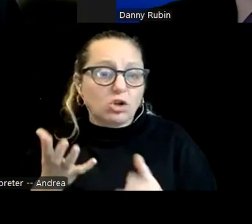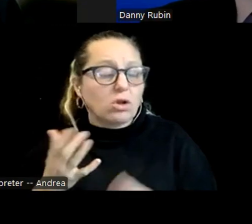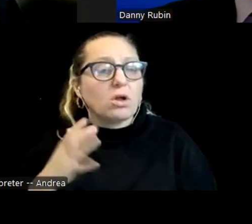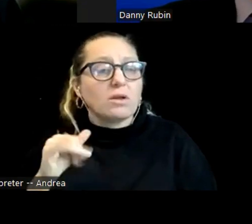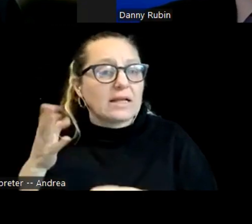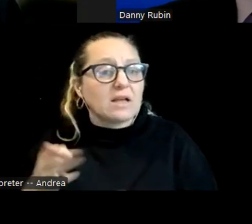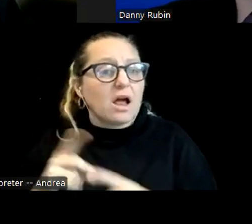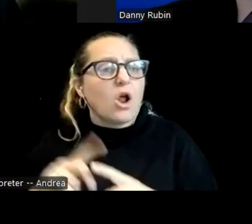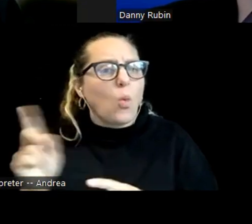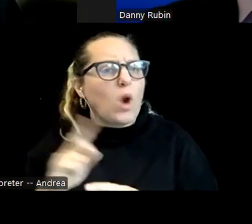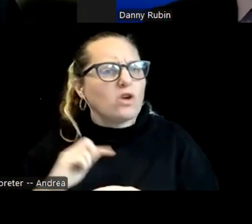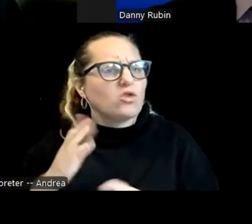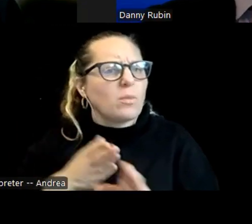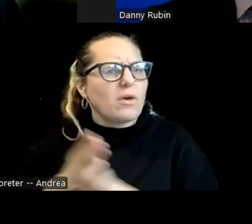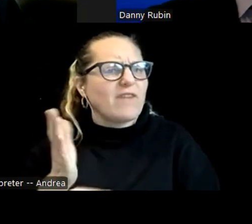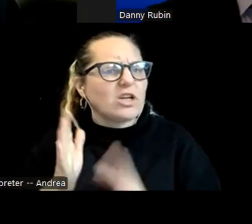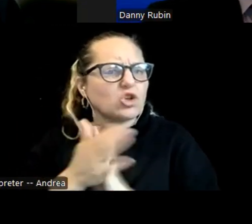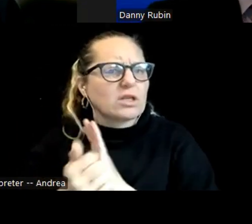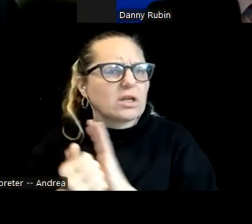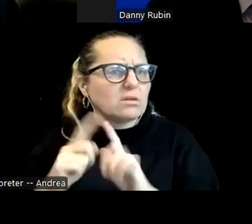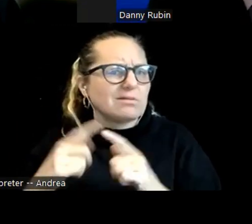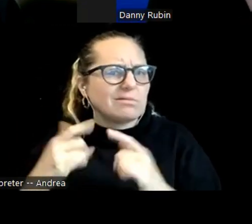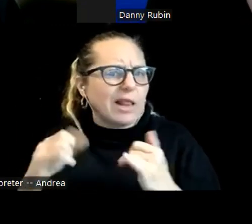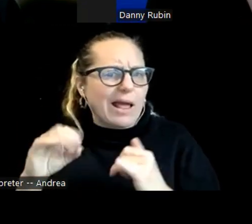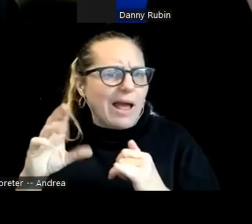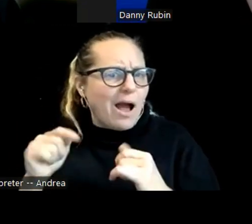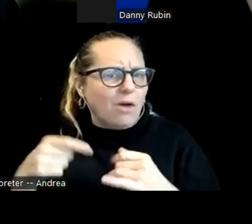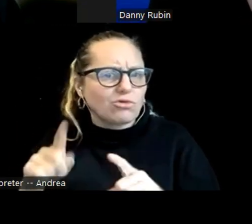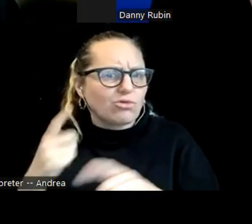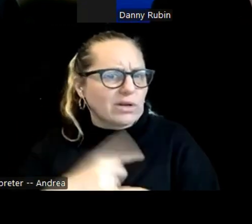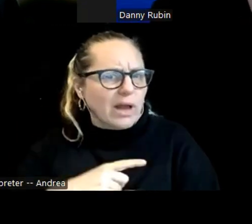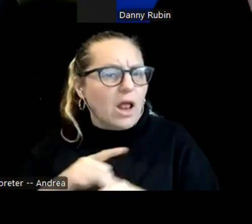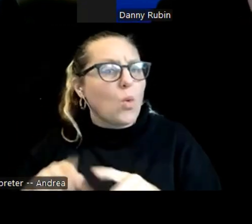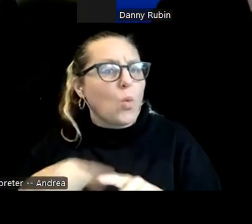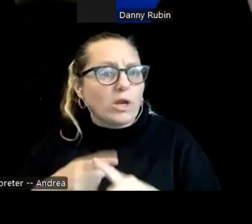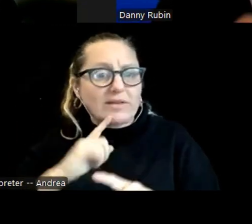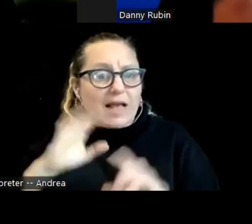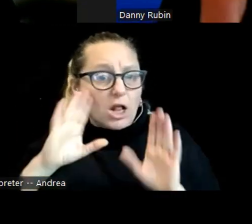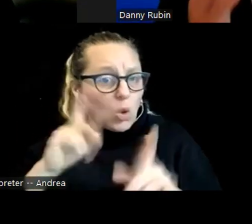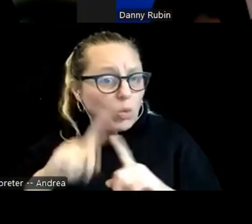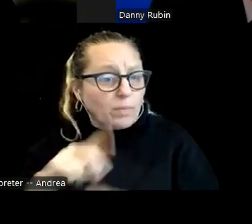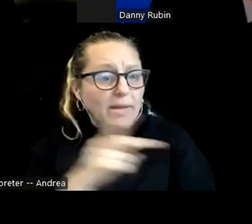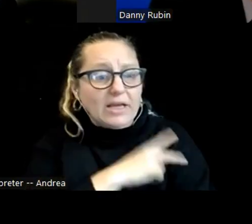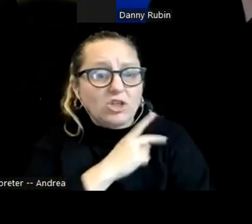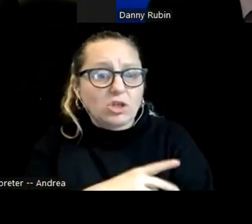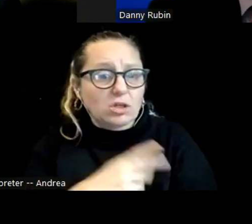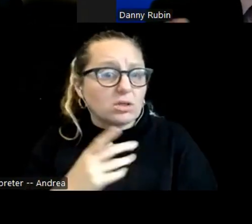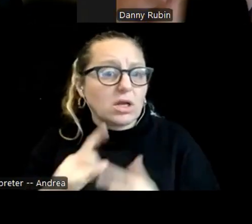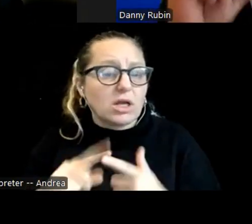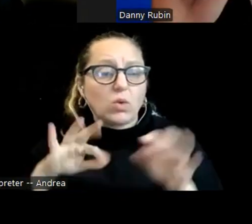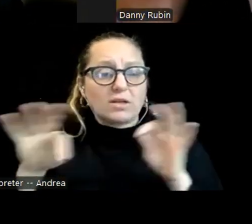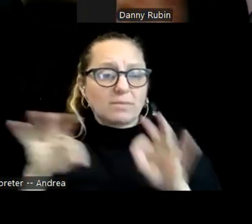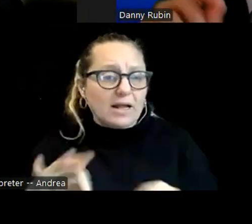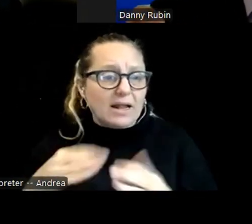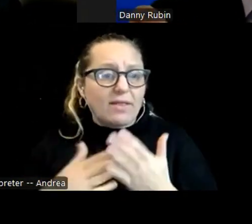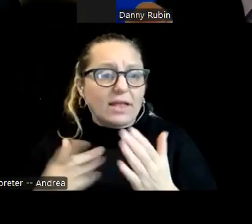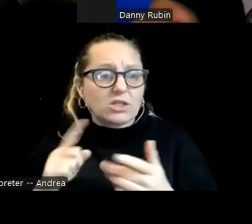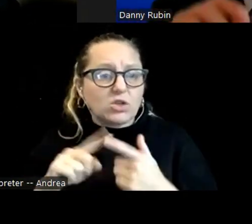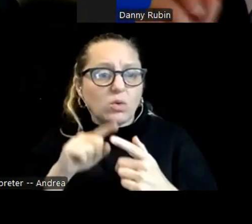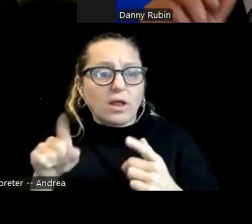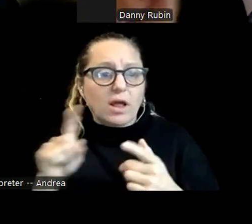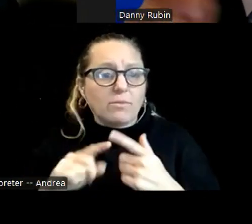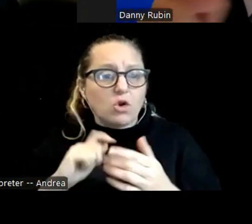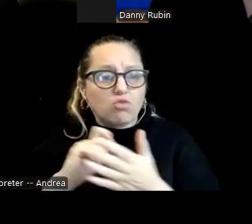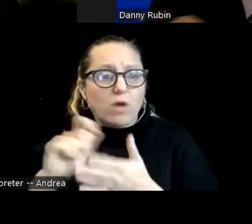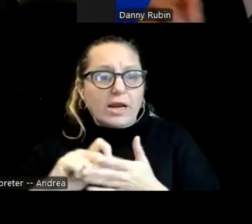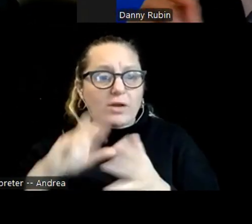professional skills play out in your day? When you're greeting patients, when you're explaining things to them, when you're writing up